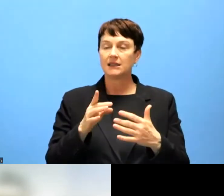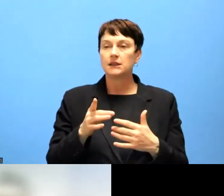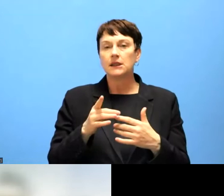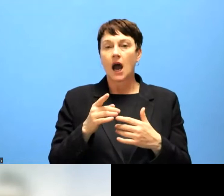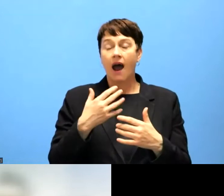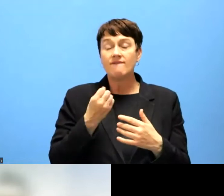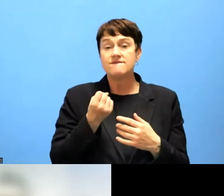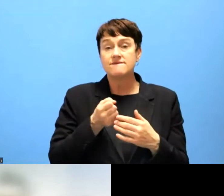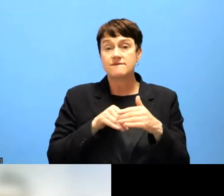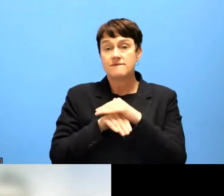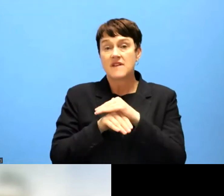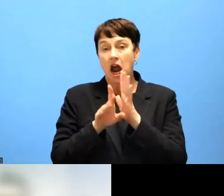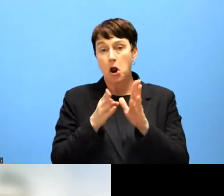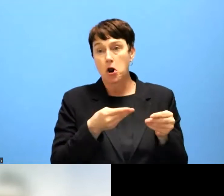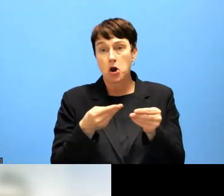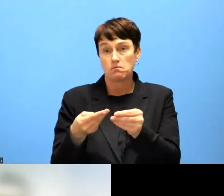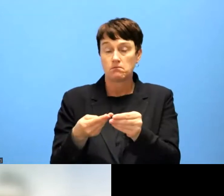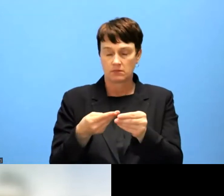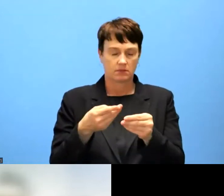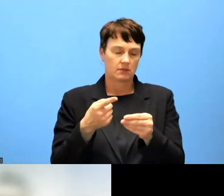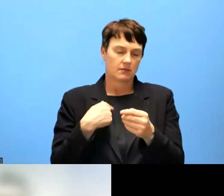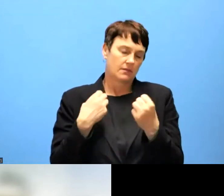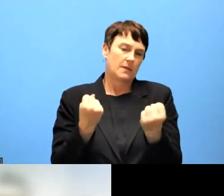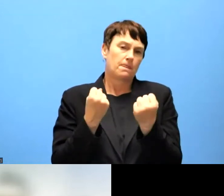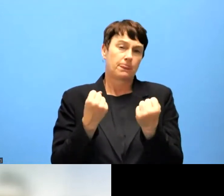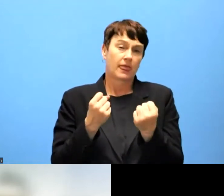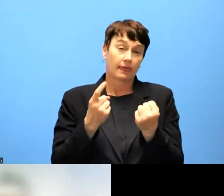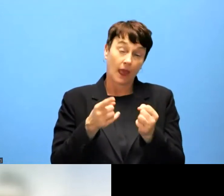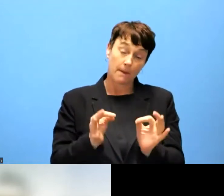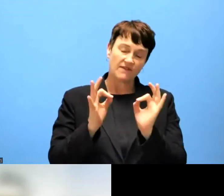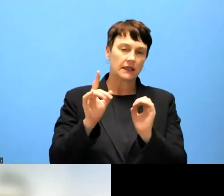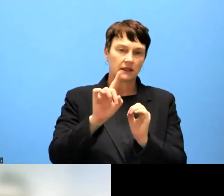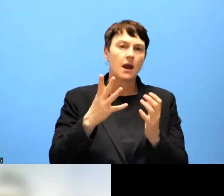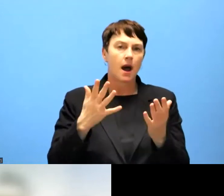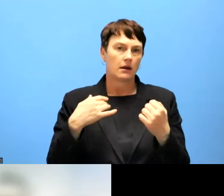it's really a very good effort, I think, from Klaus-Peter.